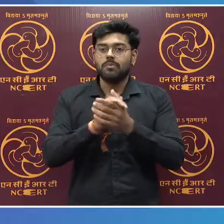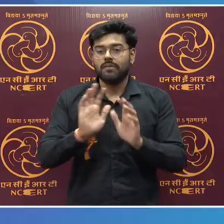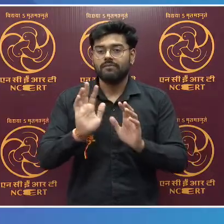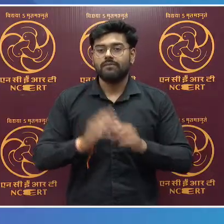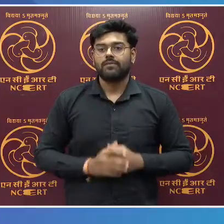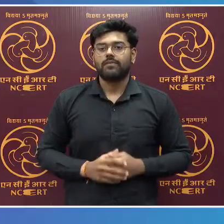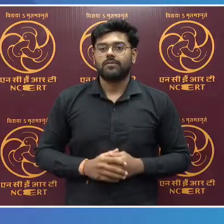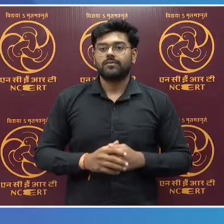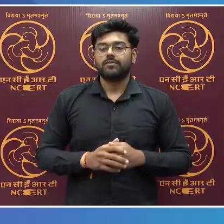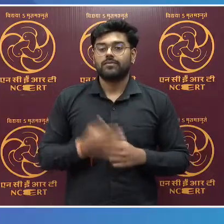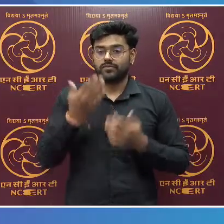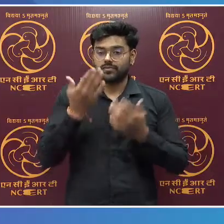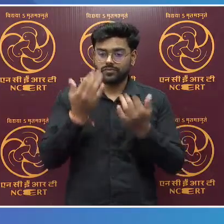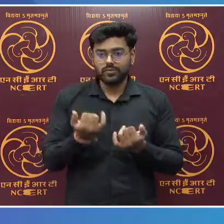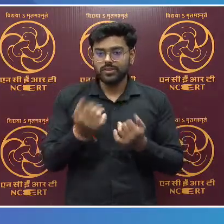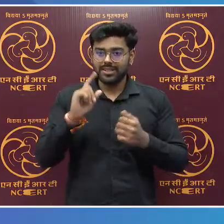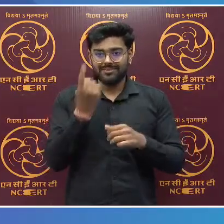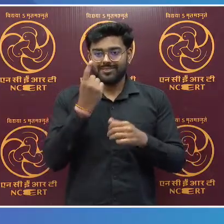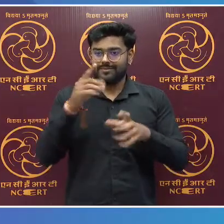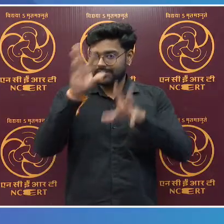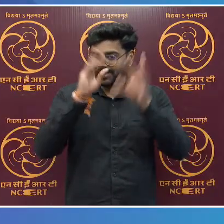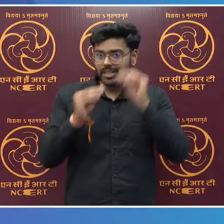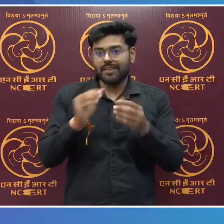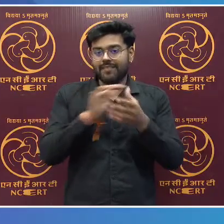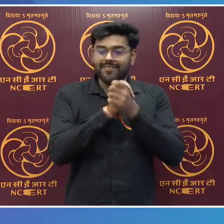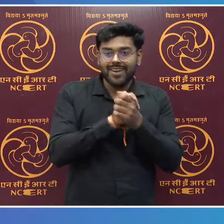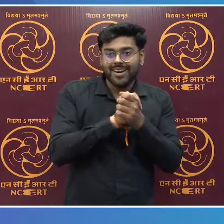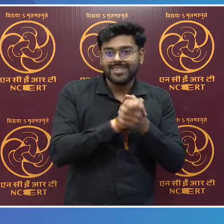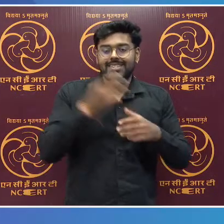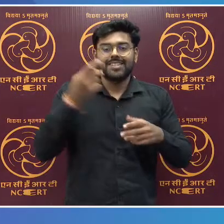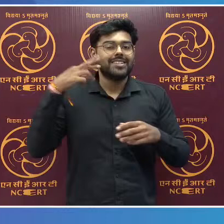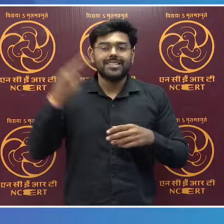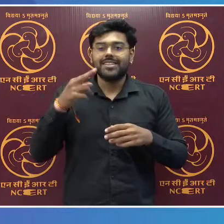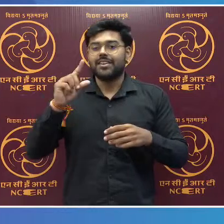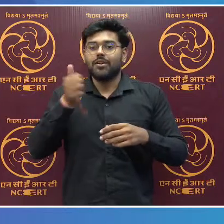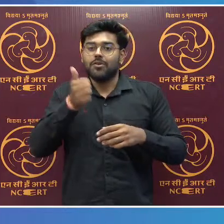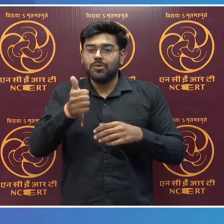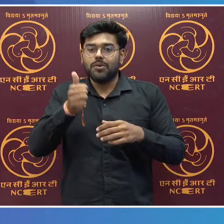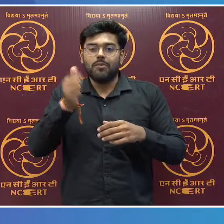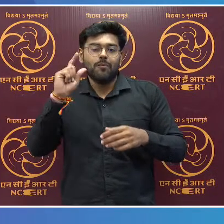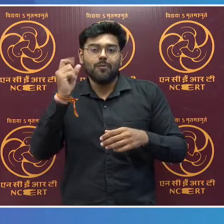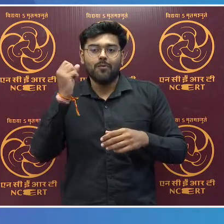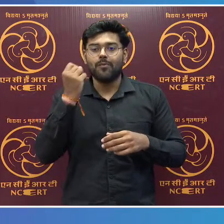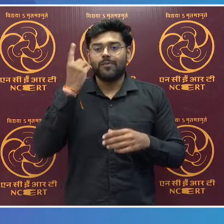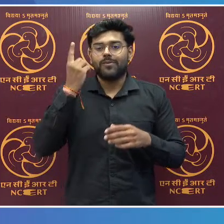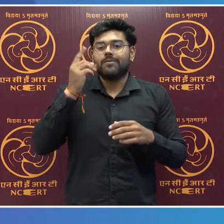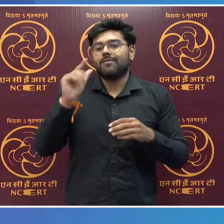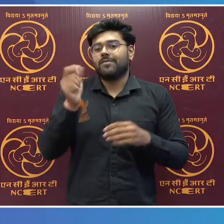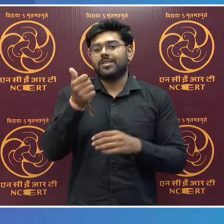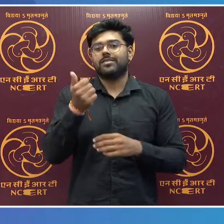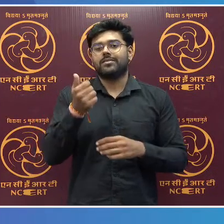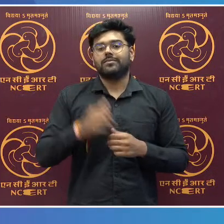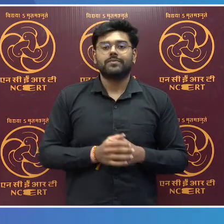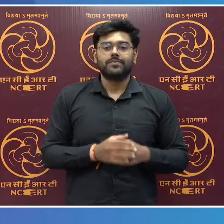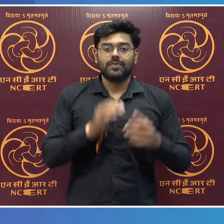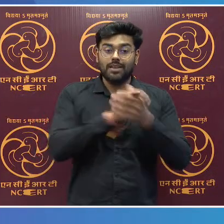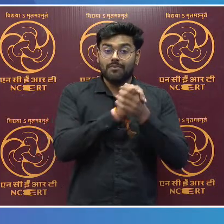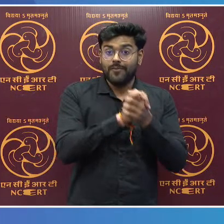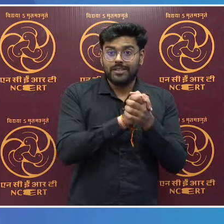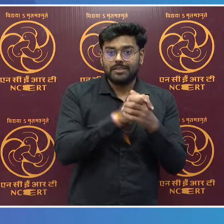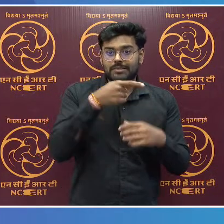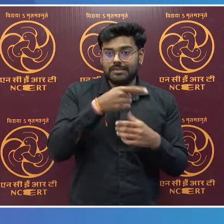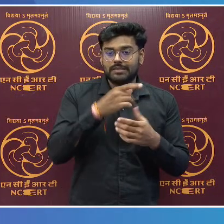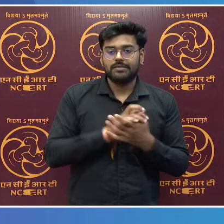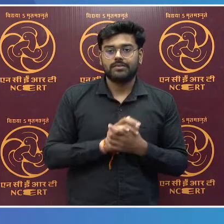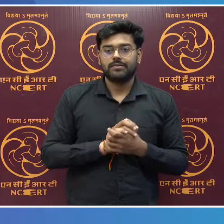we'll see the friend part first, because it's good to see the good part first, right? On the screen you see that a